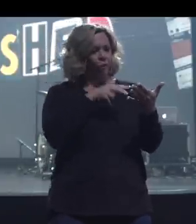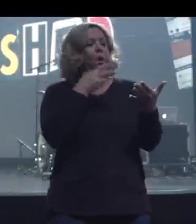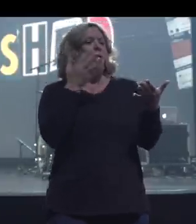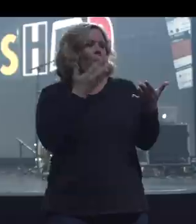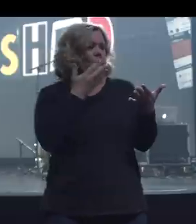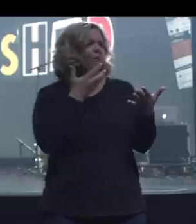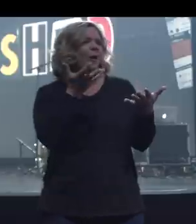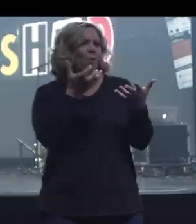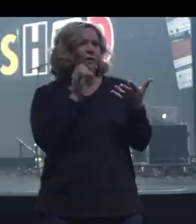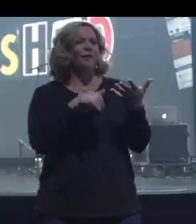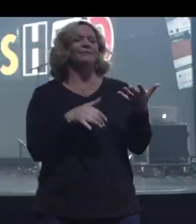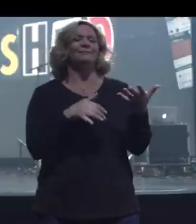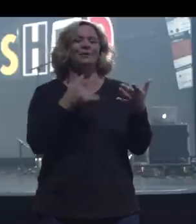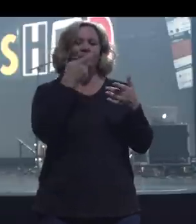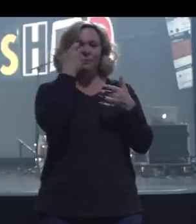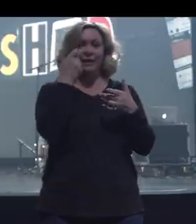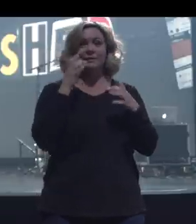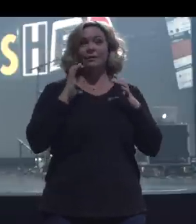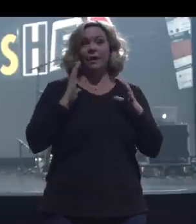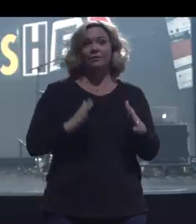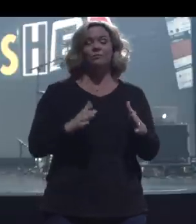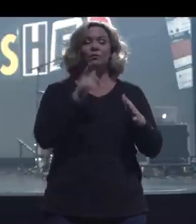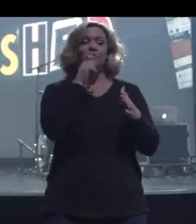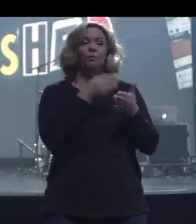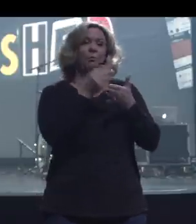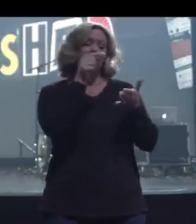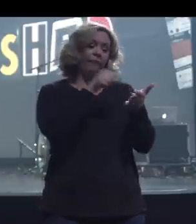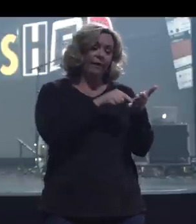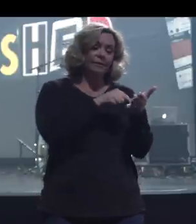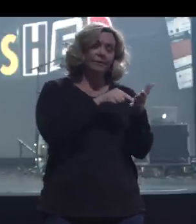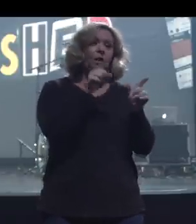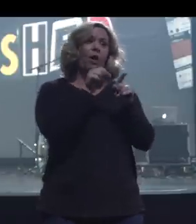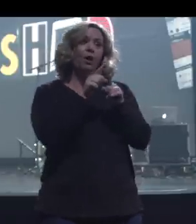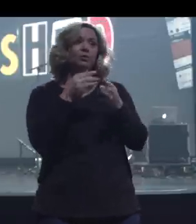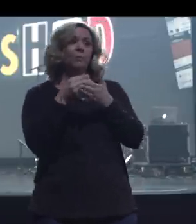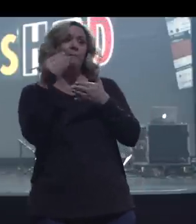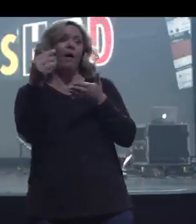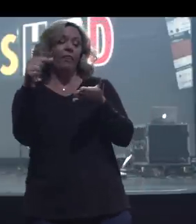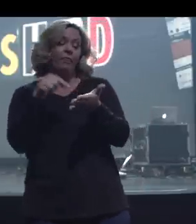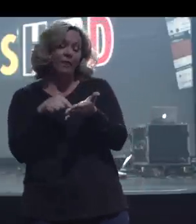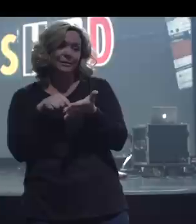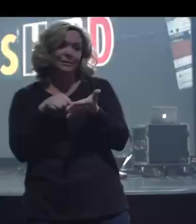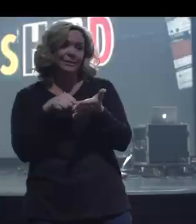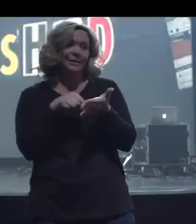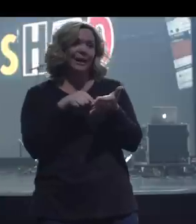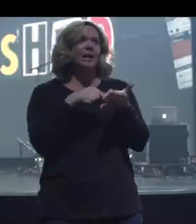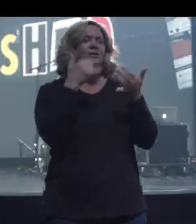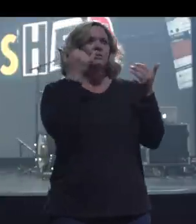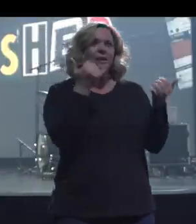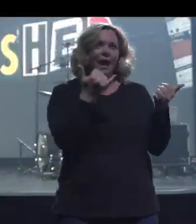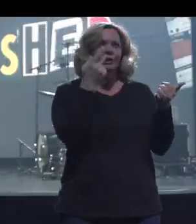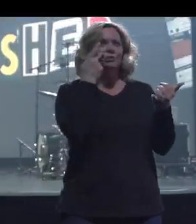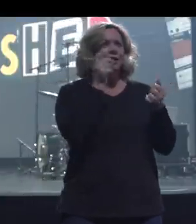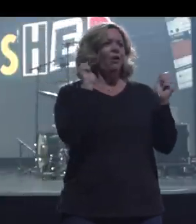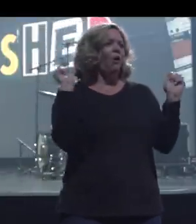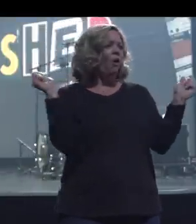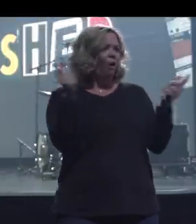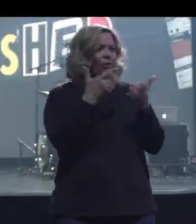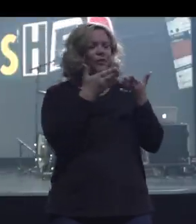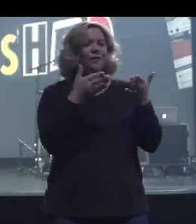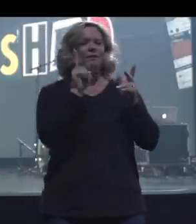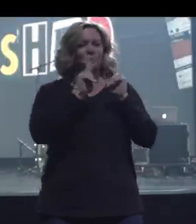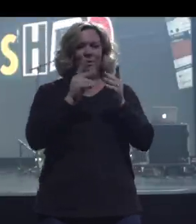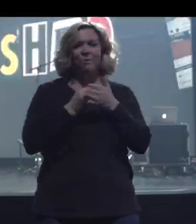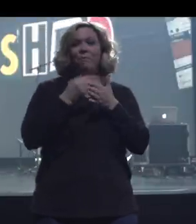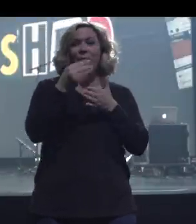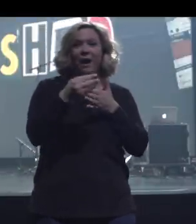Because customers who bought this product also bought. And all of a sudden you're aware of everything that everyone around you has that